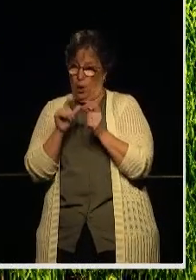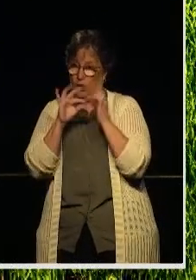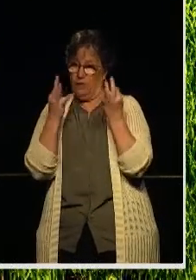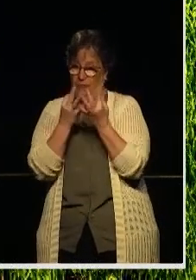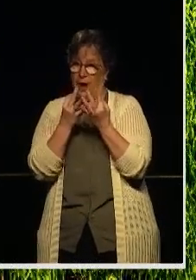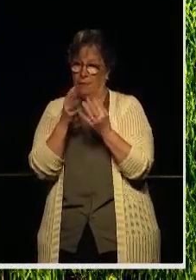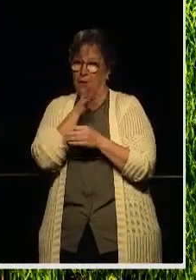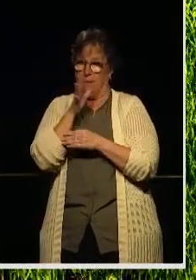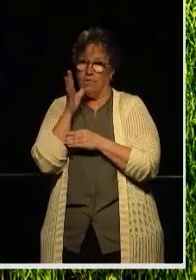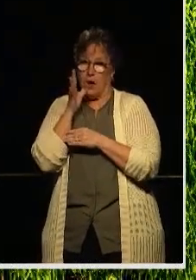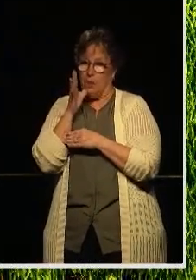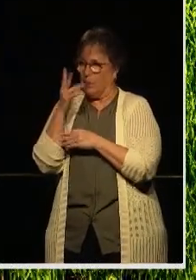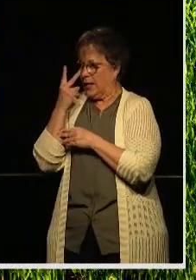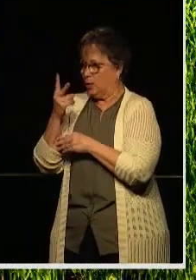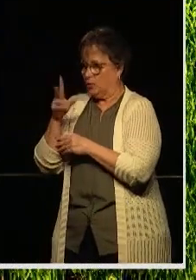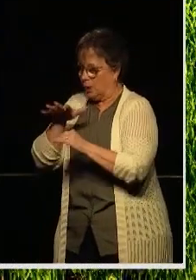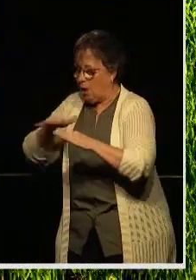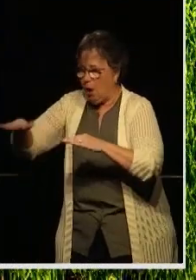State.